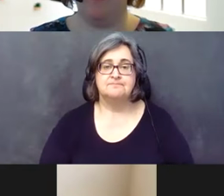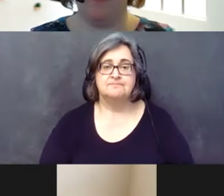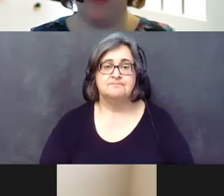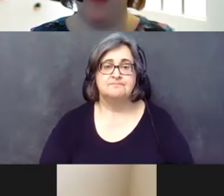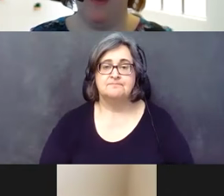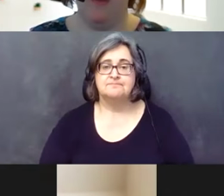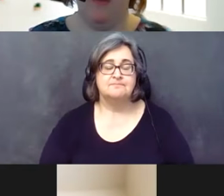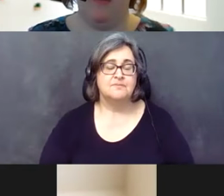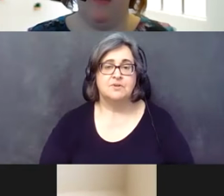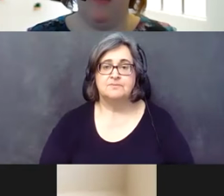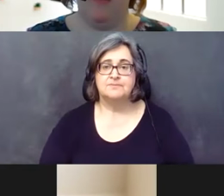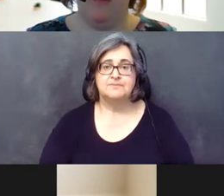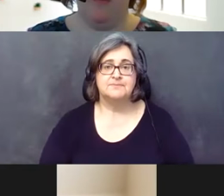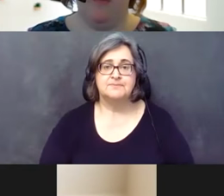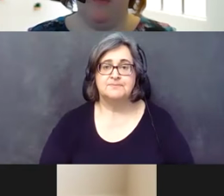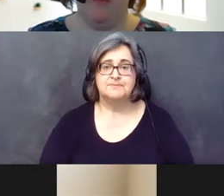Wow.